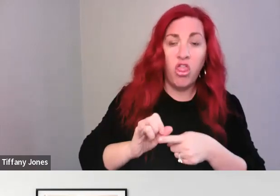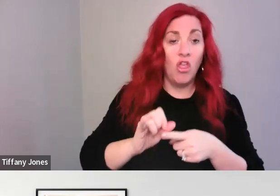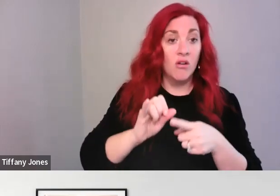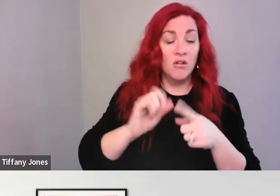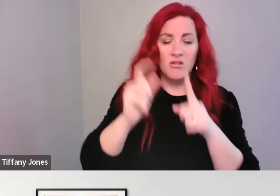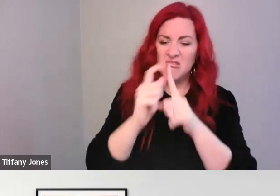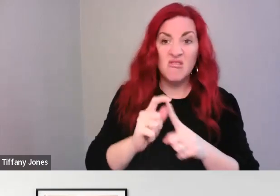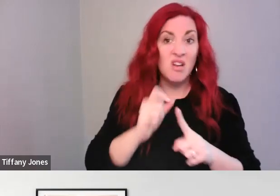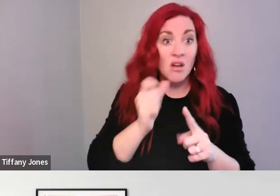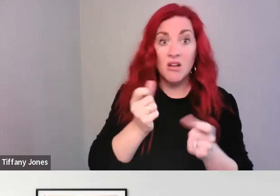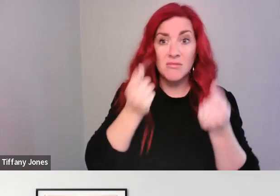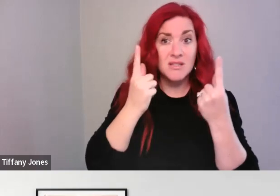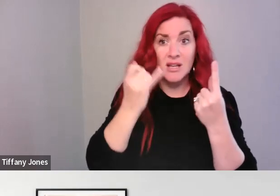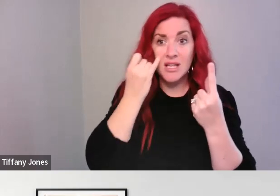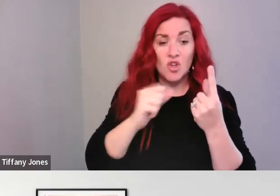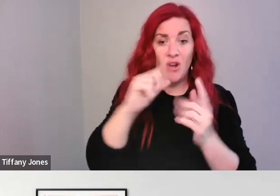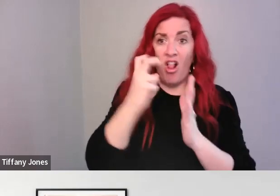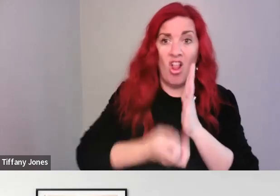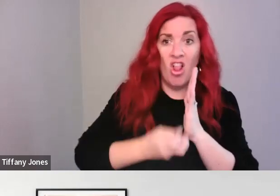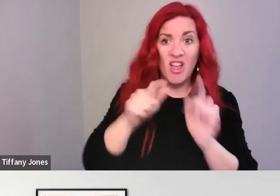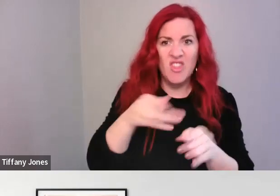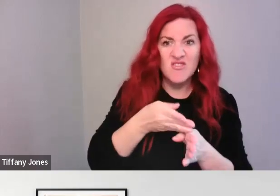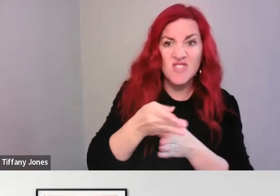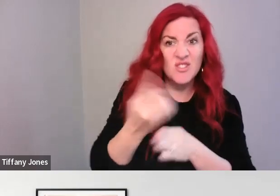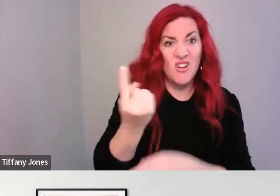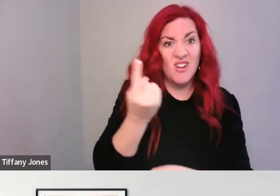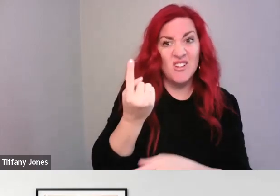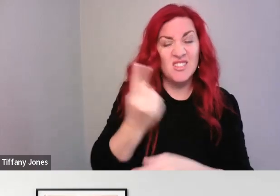sense if you're not immersed in this area all the time.